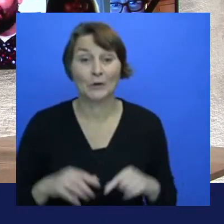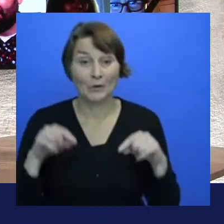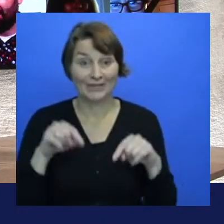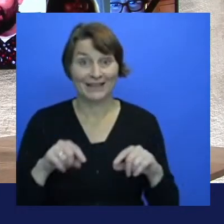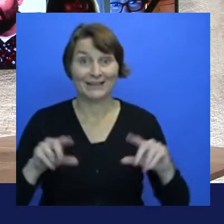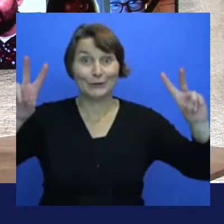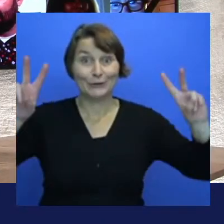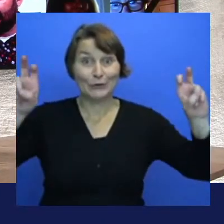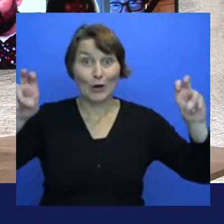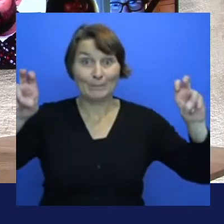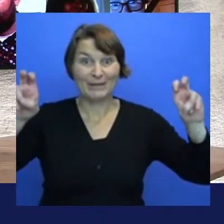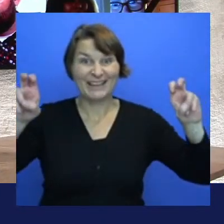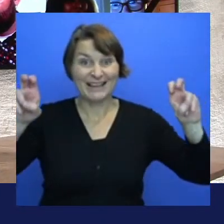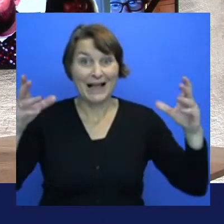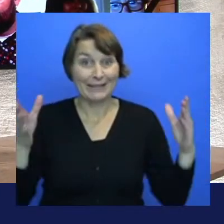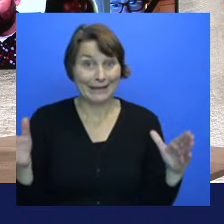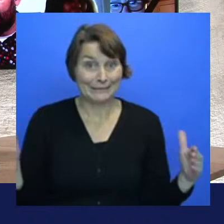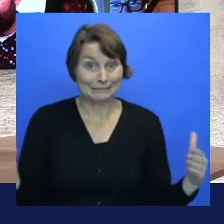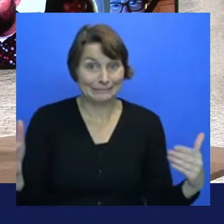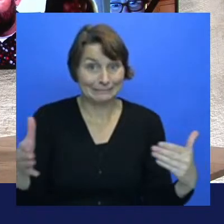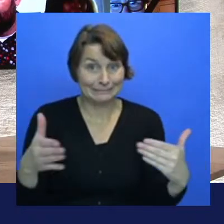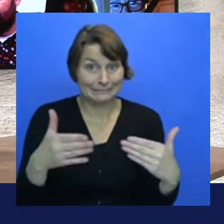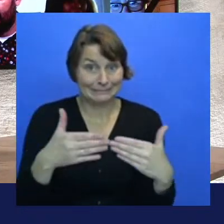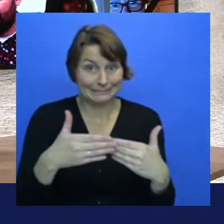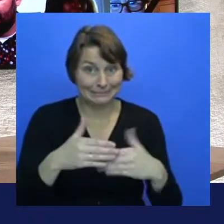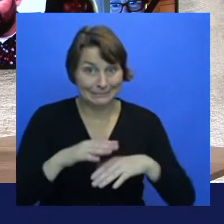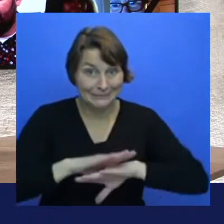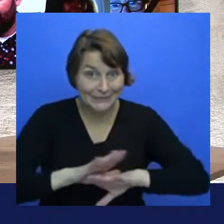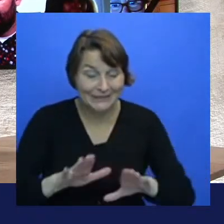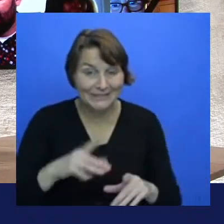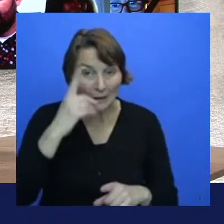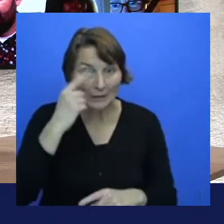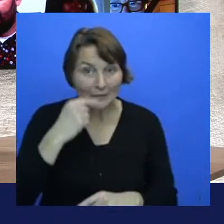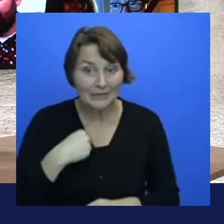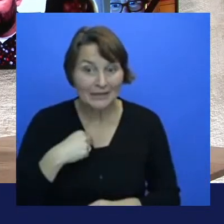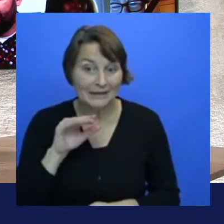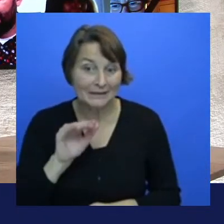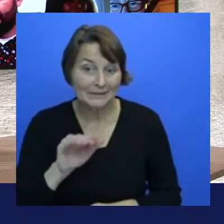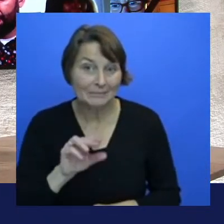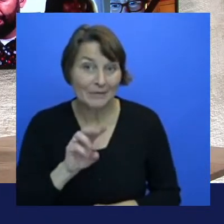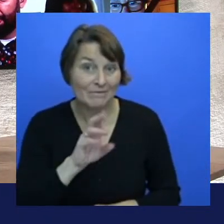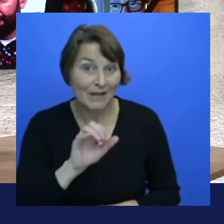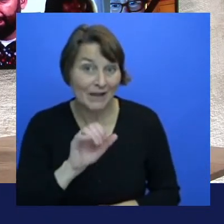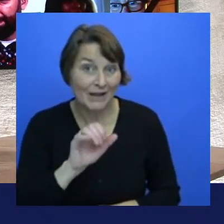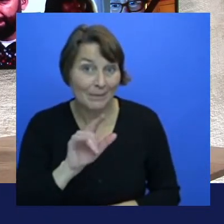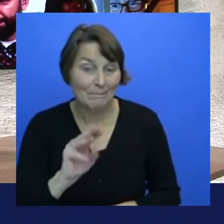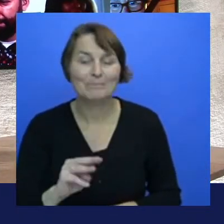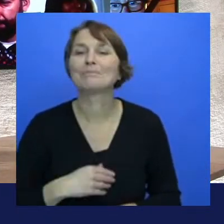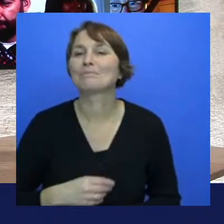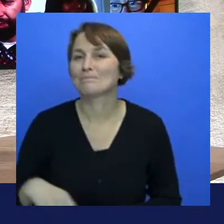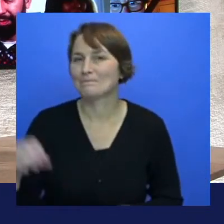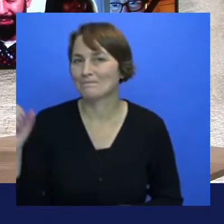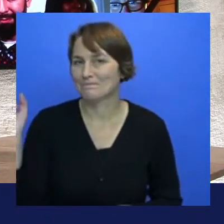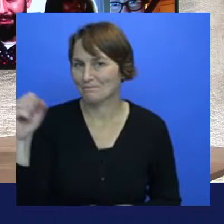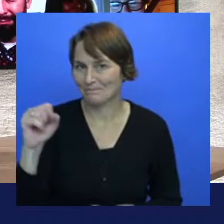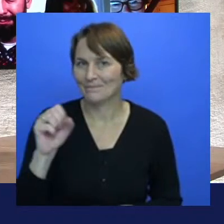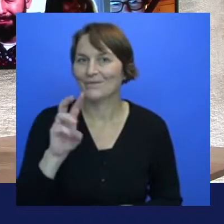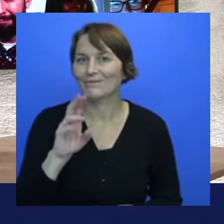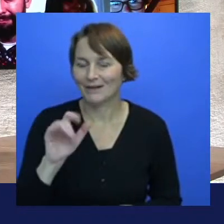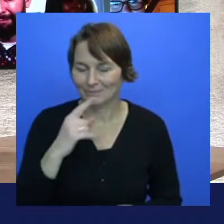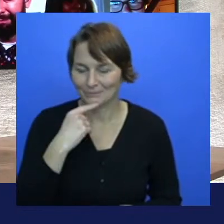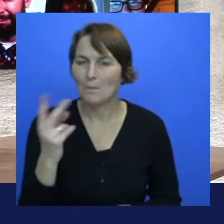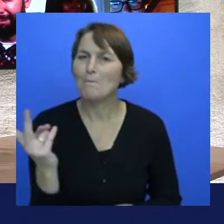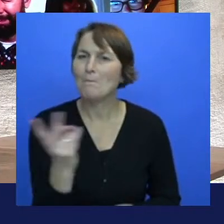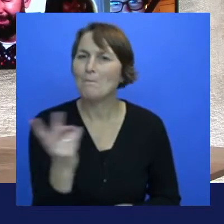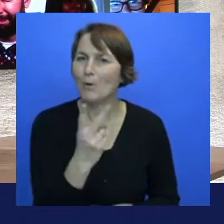particular segment. Am I right on thinking that, Willem? Yeah, so thank you very much, both of you, for answering our